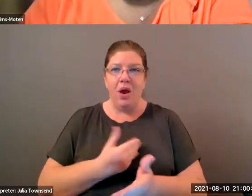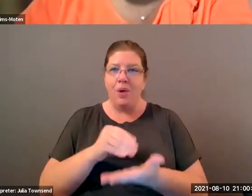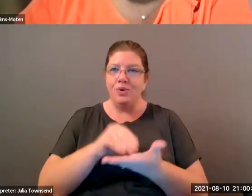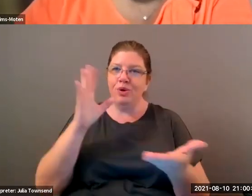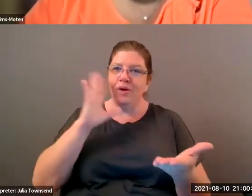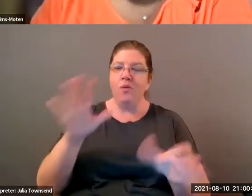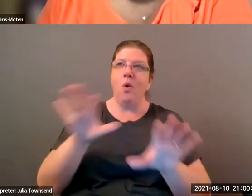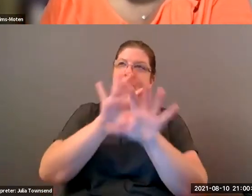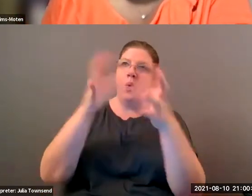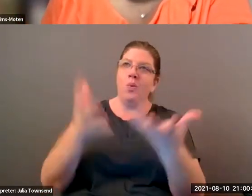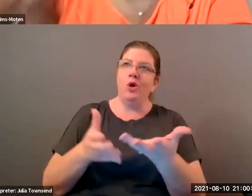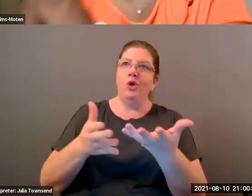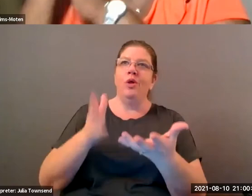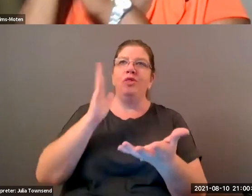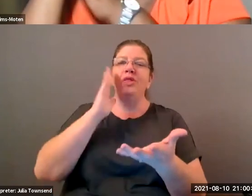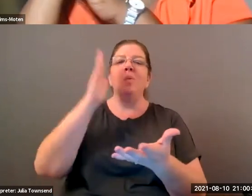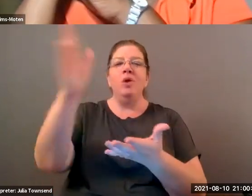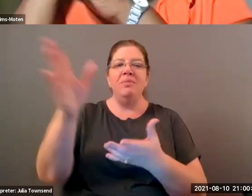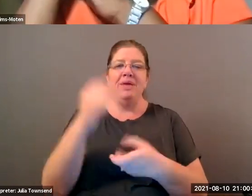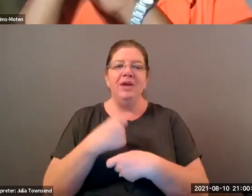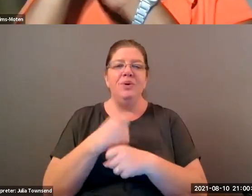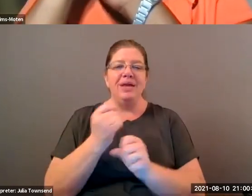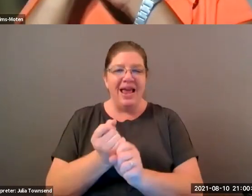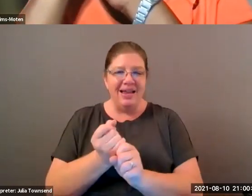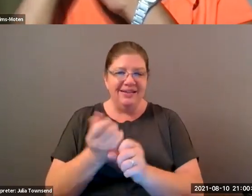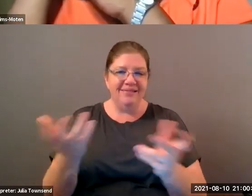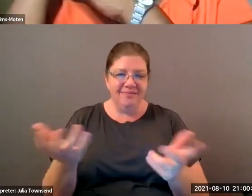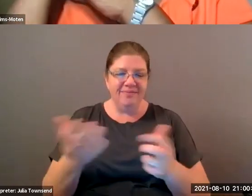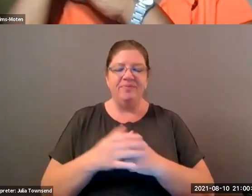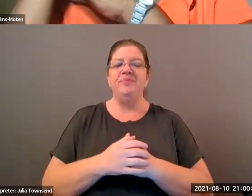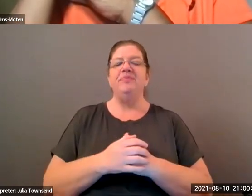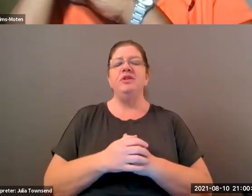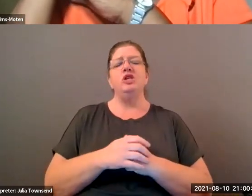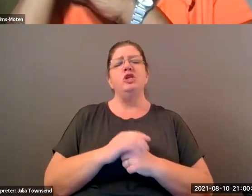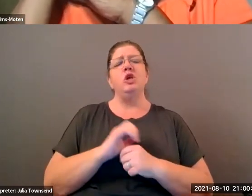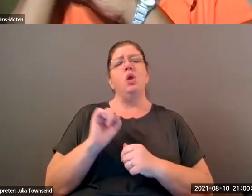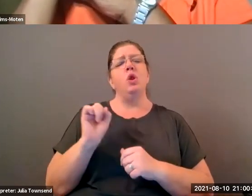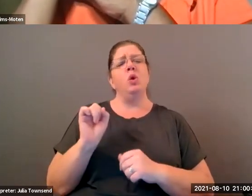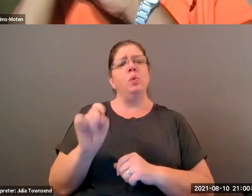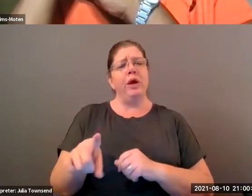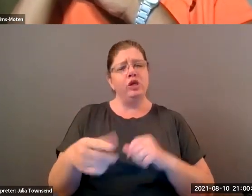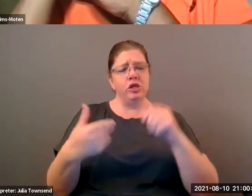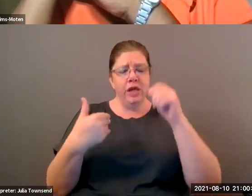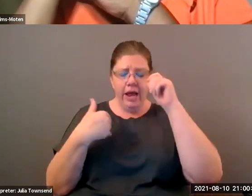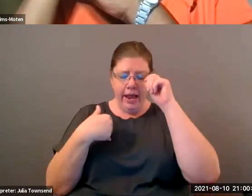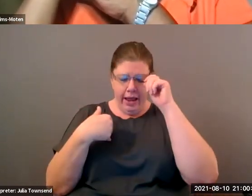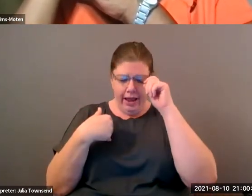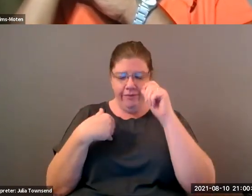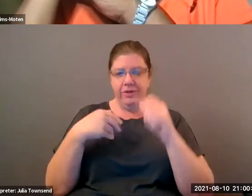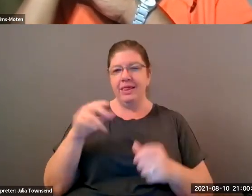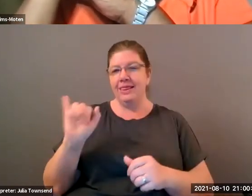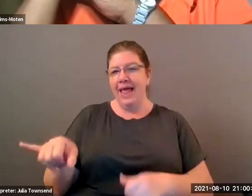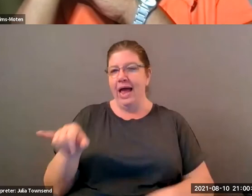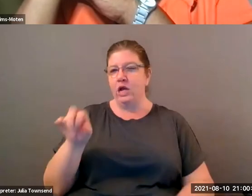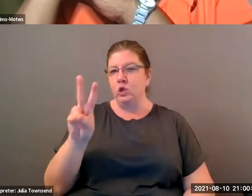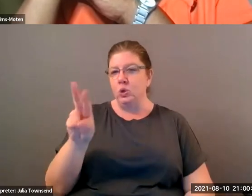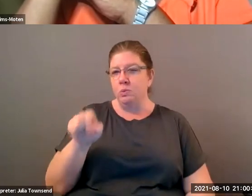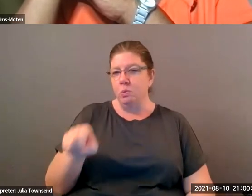the world that's yet to be created. And so the question that I have, the 2.4